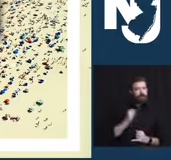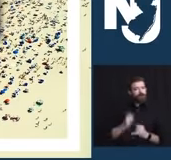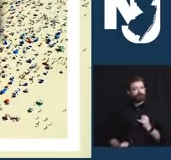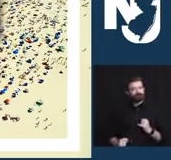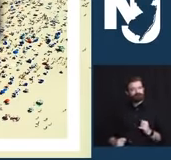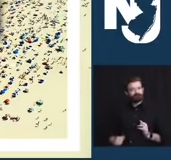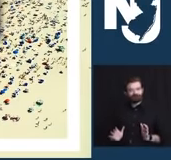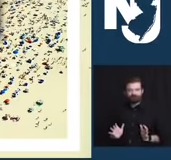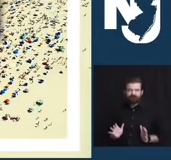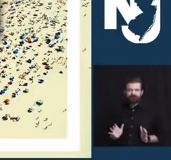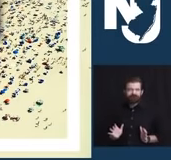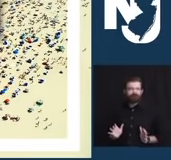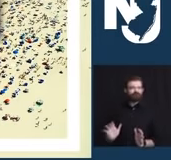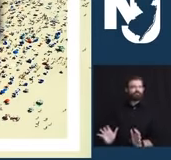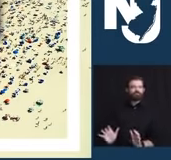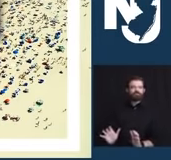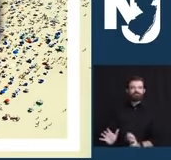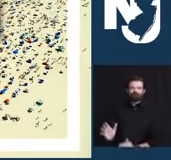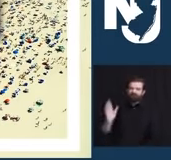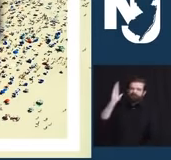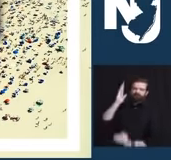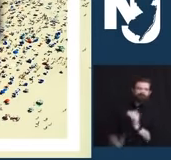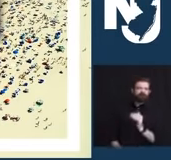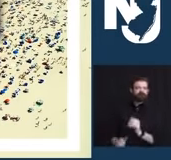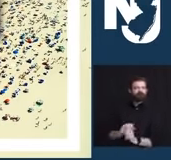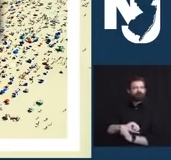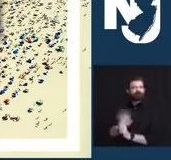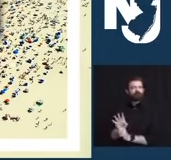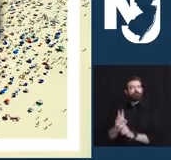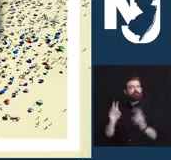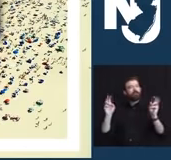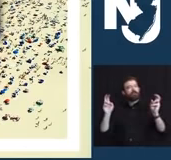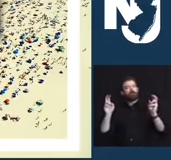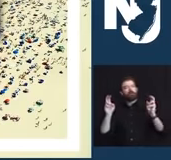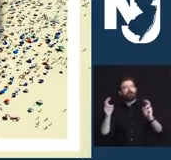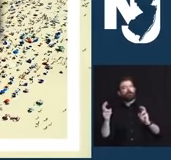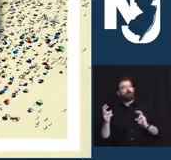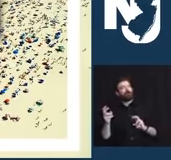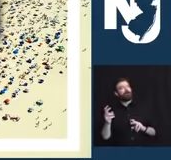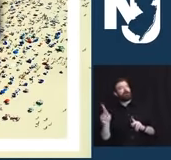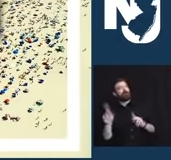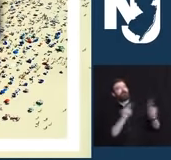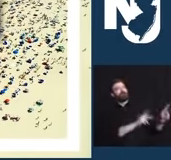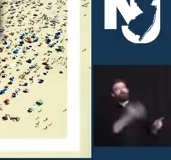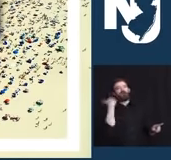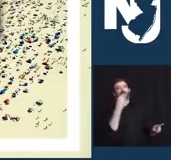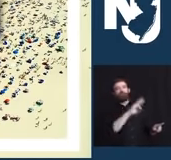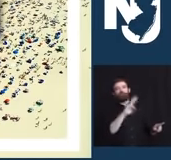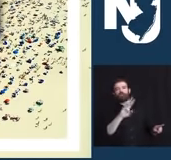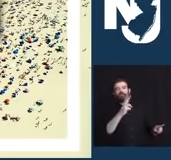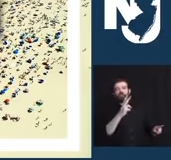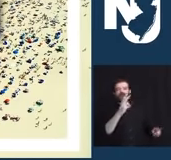put a stake into the heart of this virus. And that is what this is about.